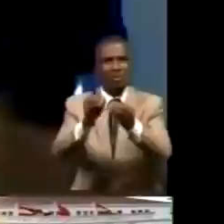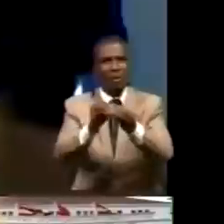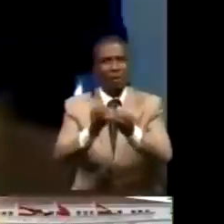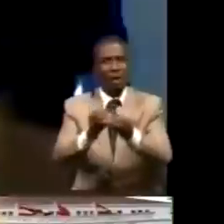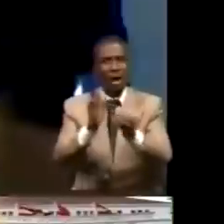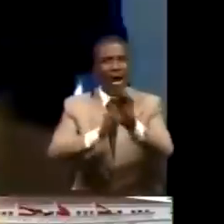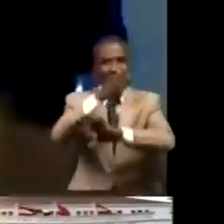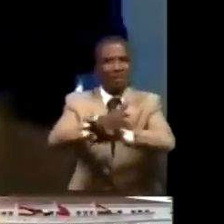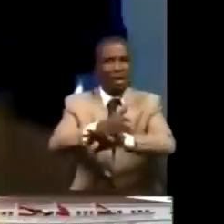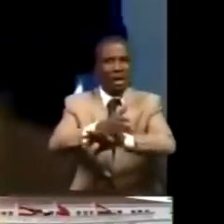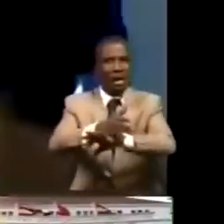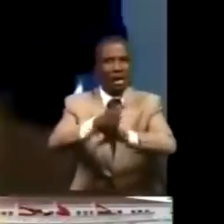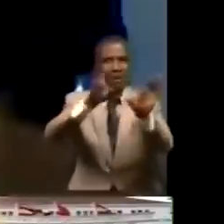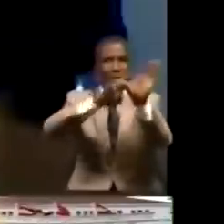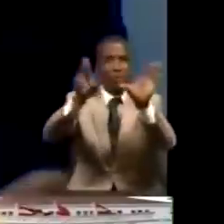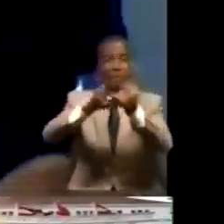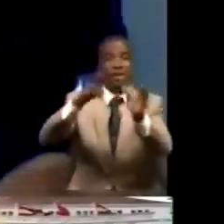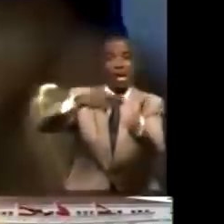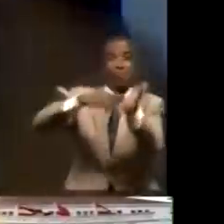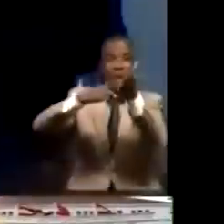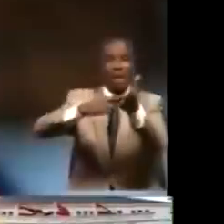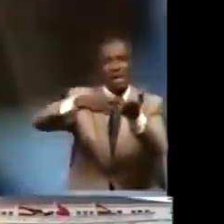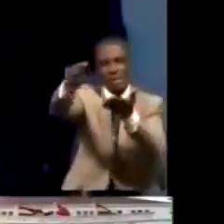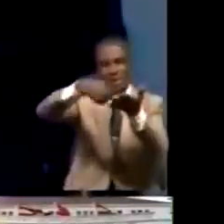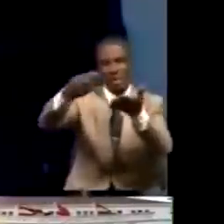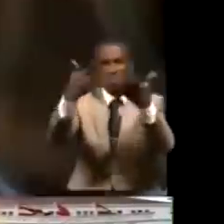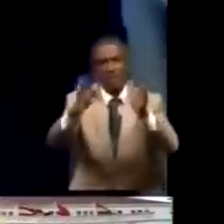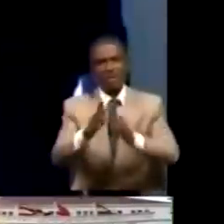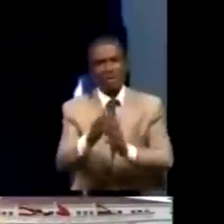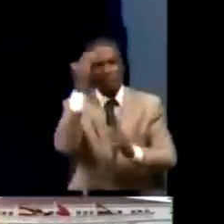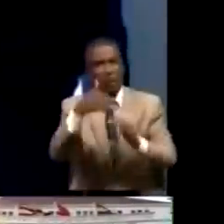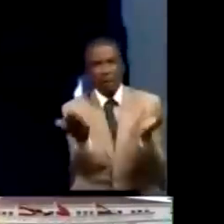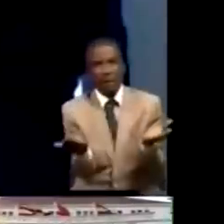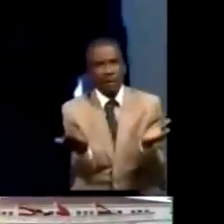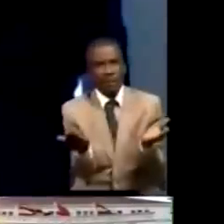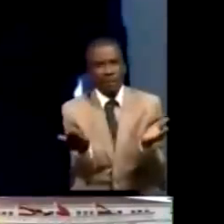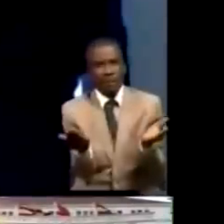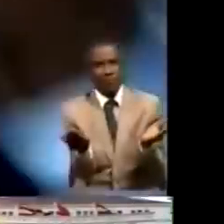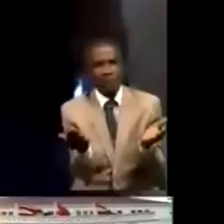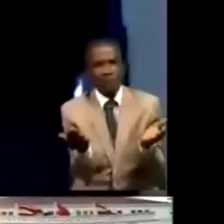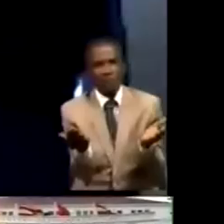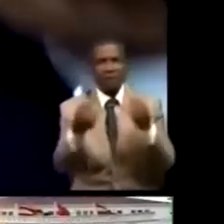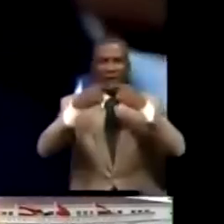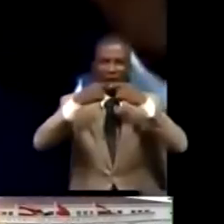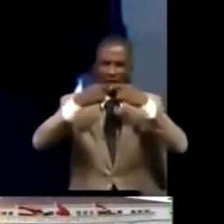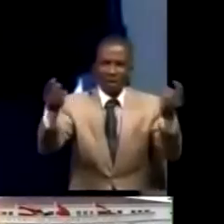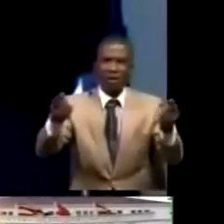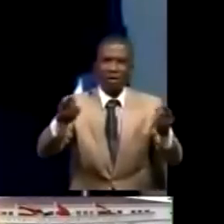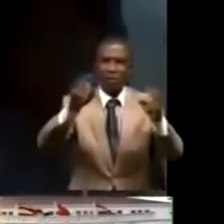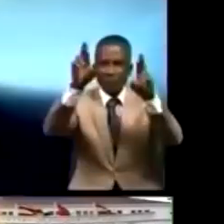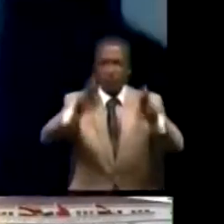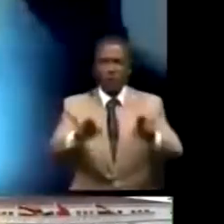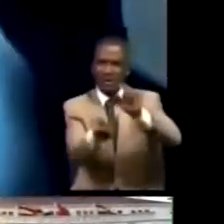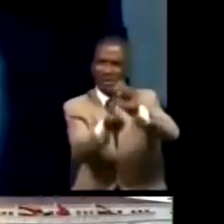regional representatives, but they found it necessary to cause the various results to be